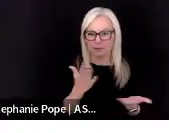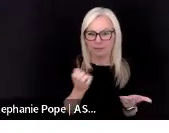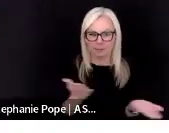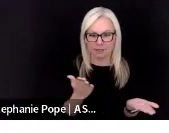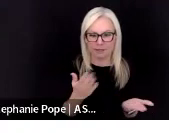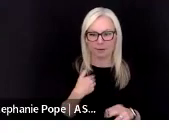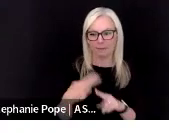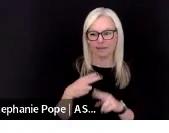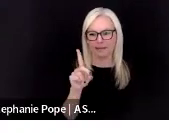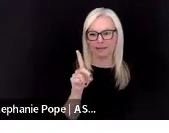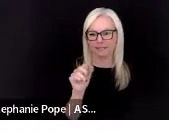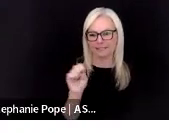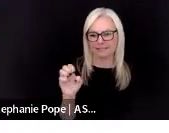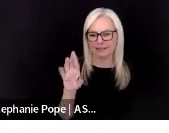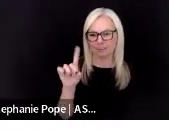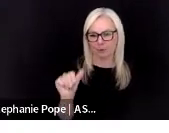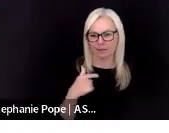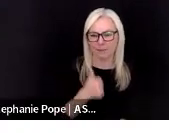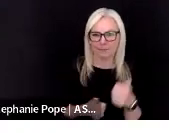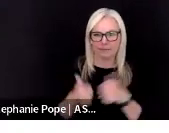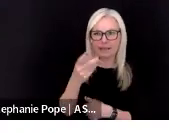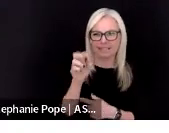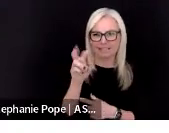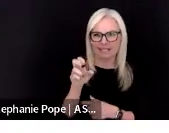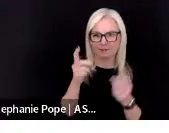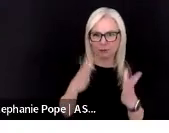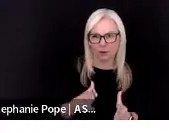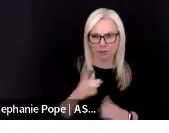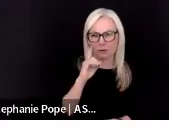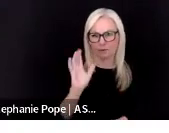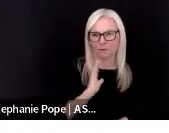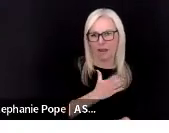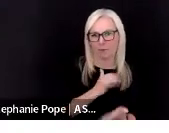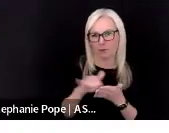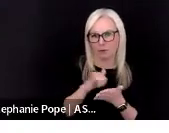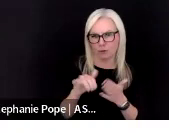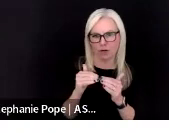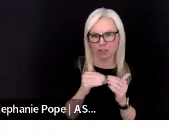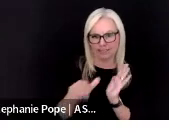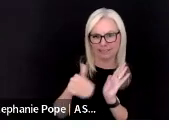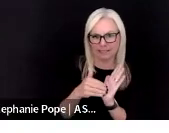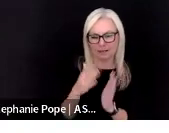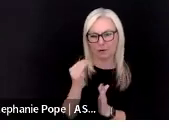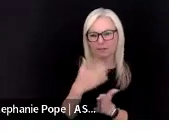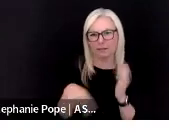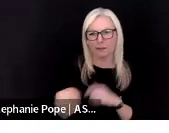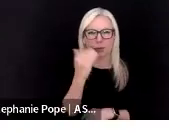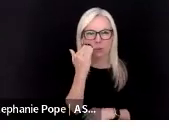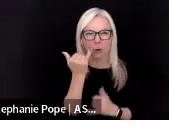Denise Miranda, and I'm the Executive Director of the New York State Justice Center. As some of you may know, this year we